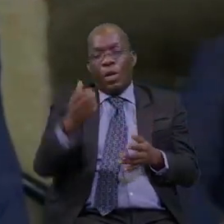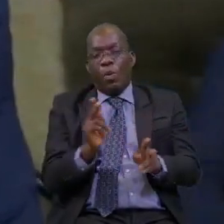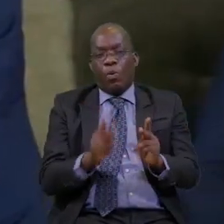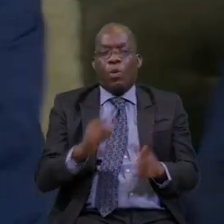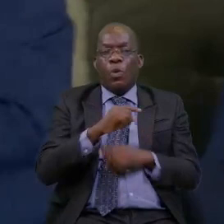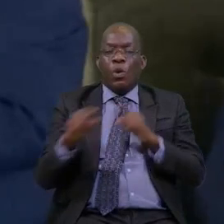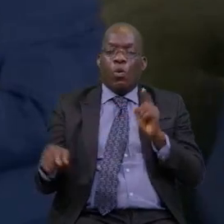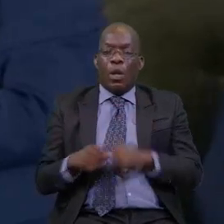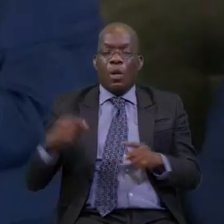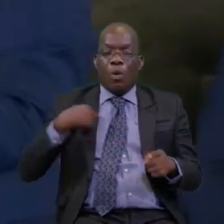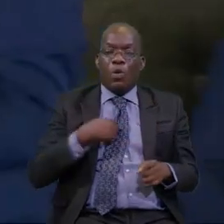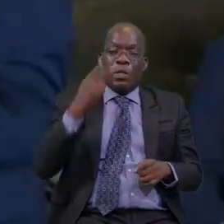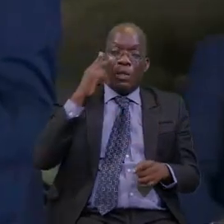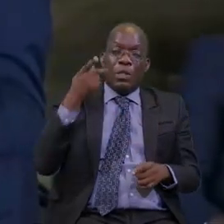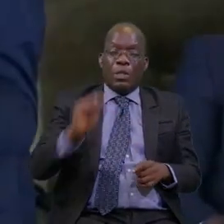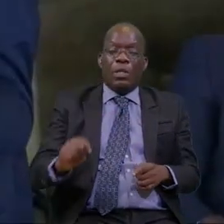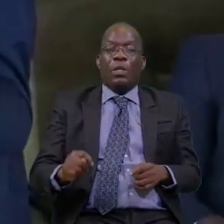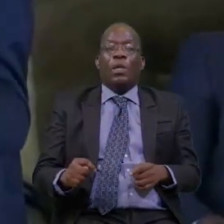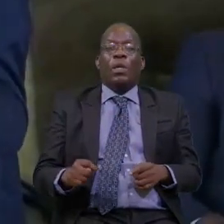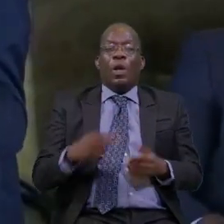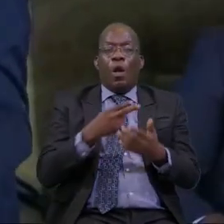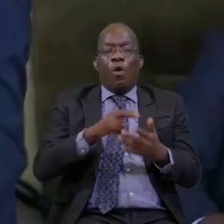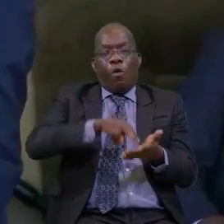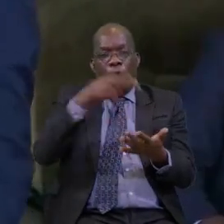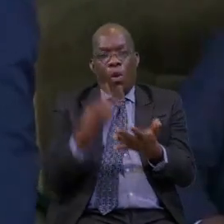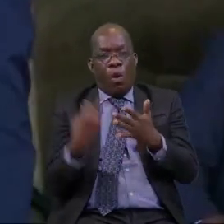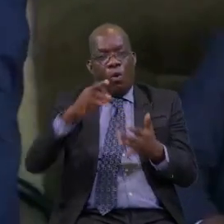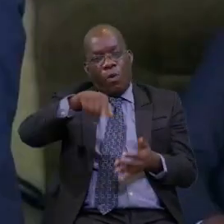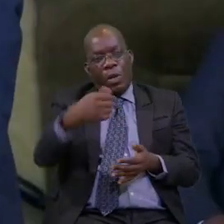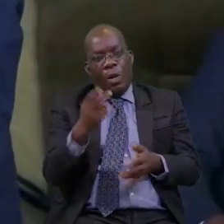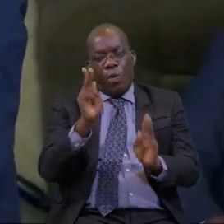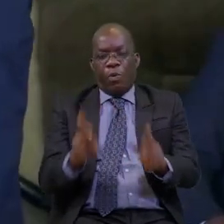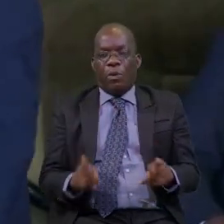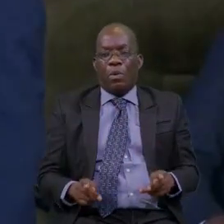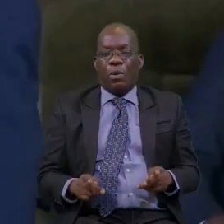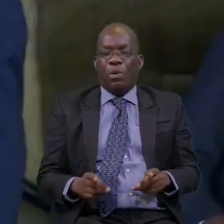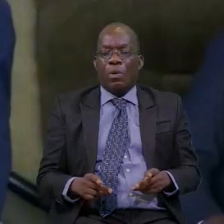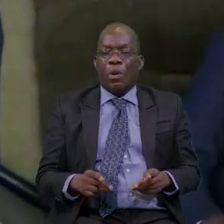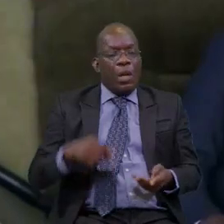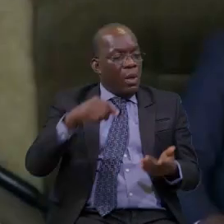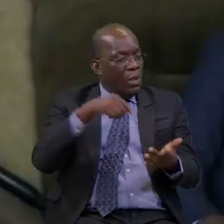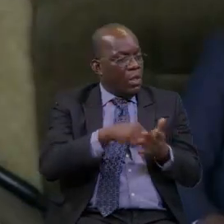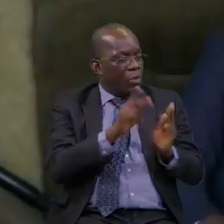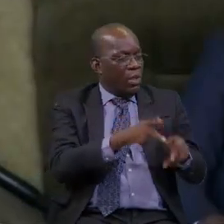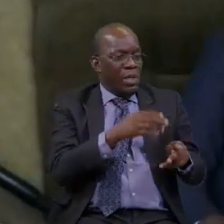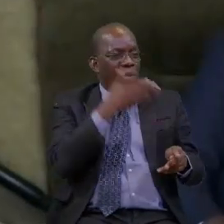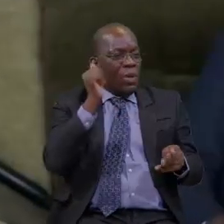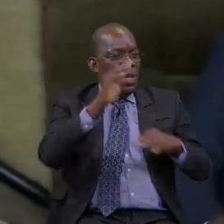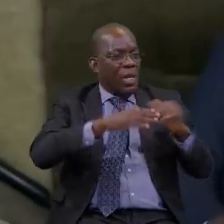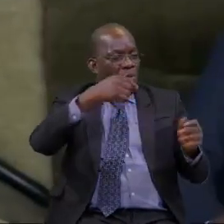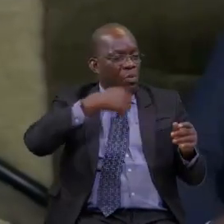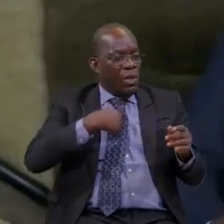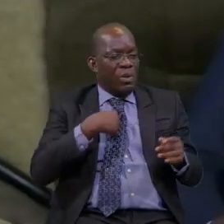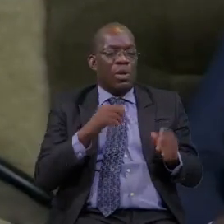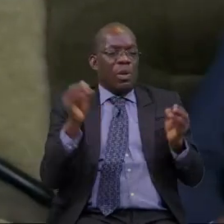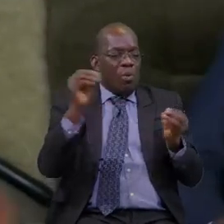downward trend of other people, and we think he's better than I, more education he has than what